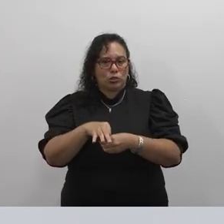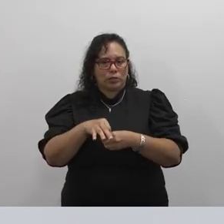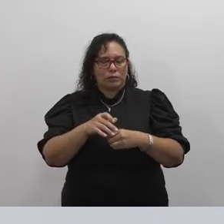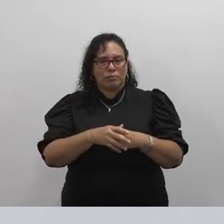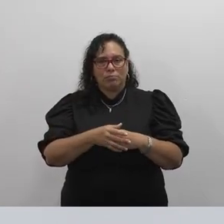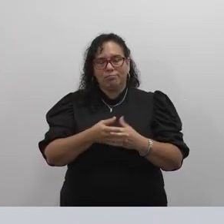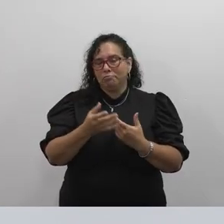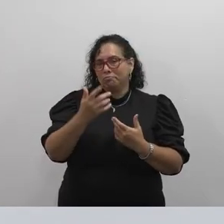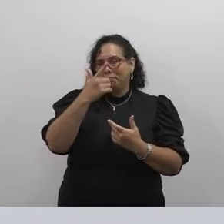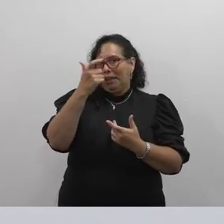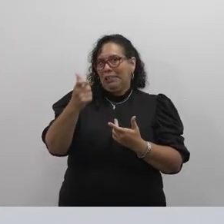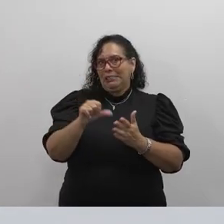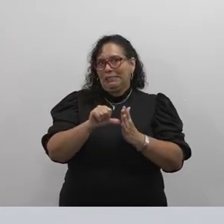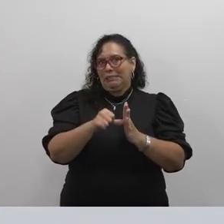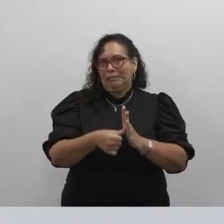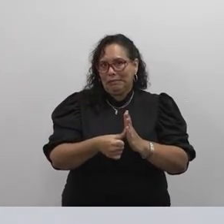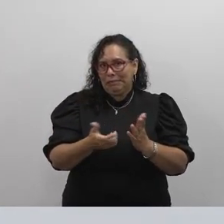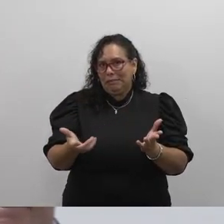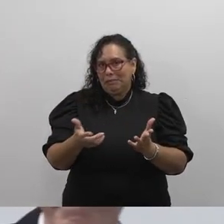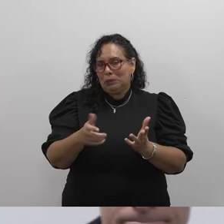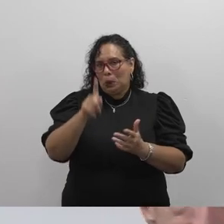exclamation points and emphasis.